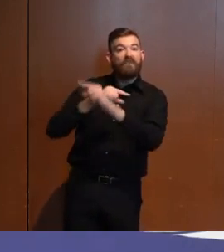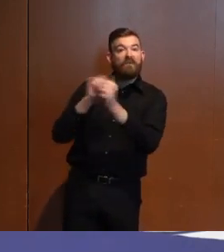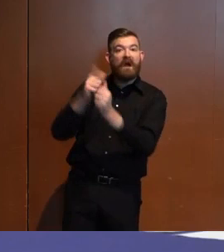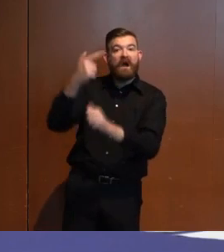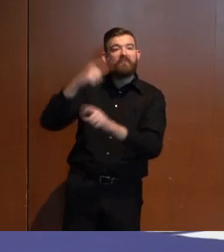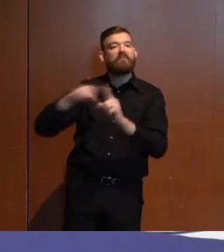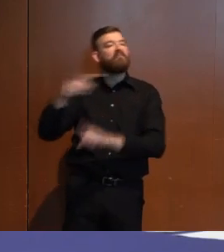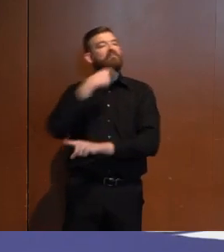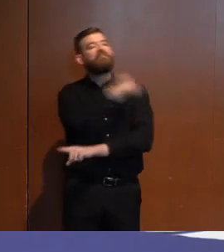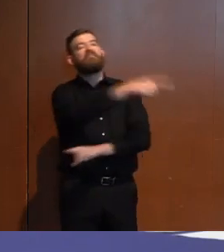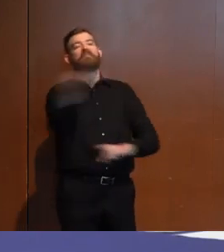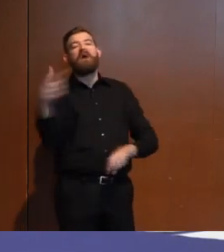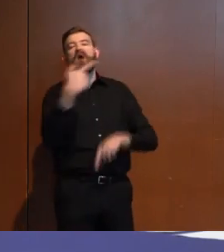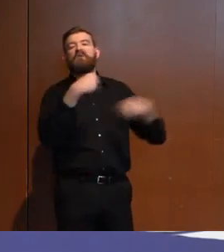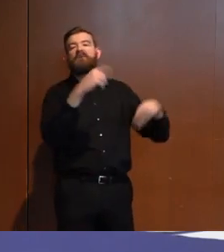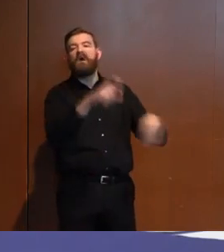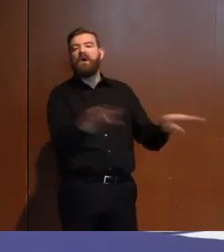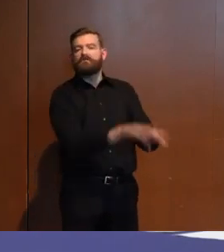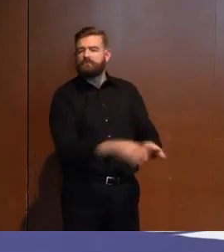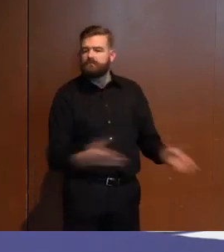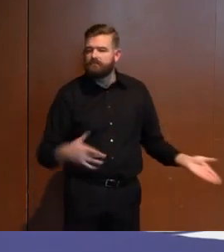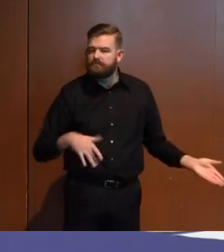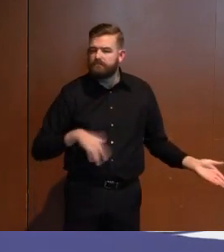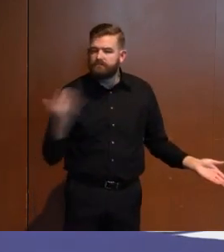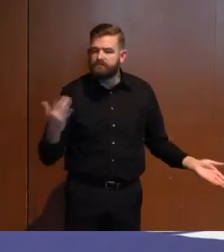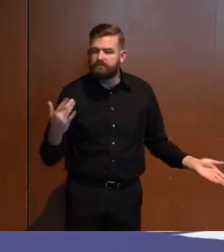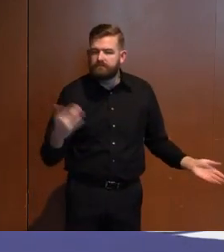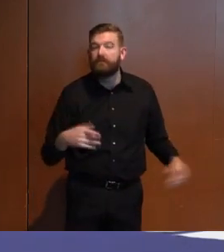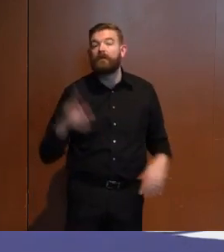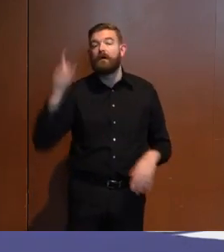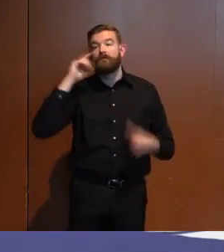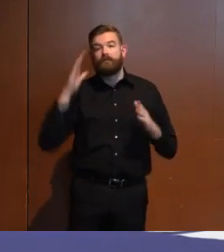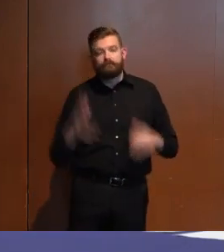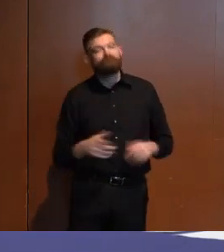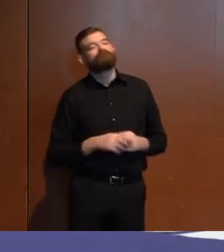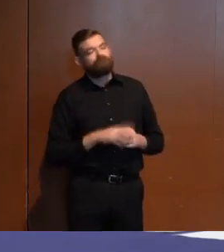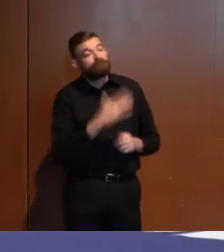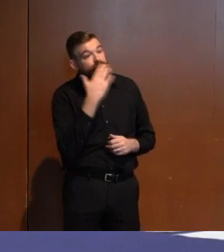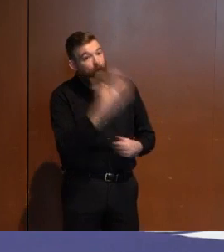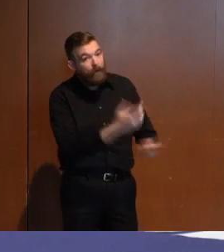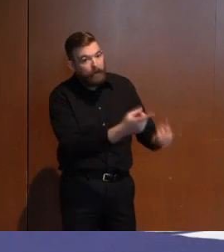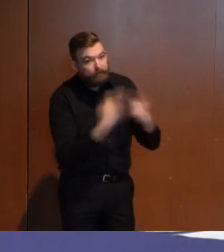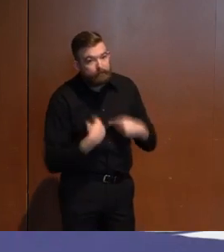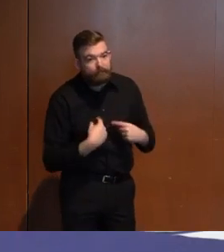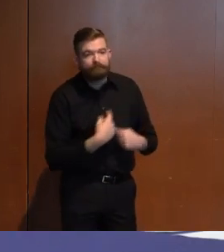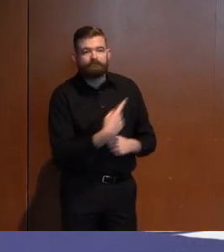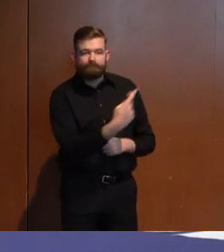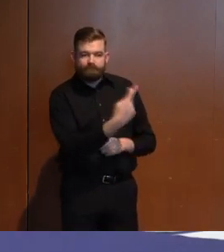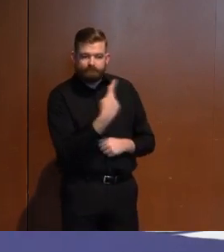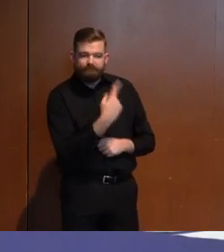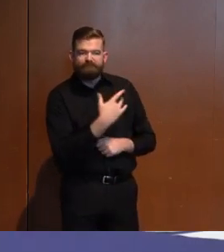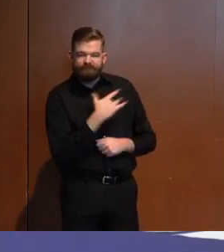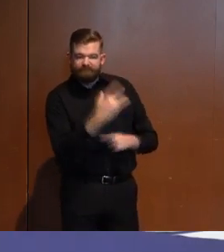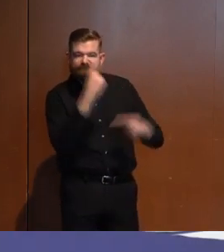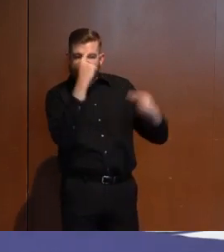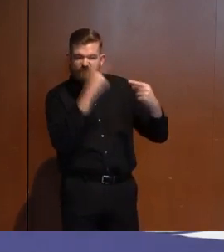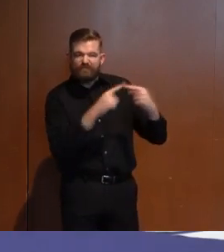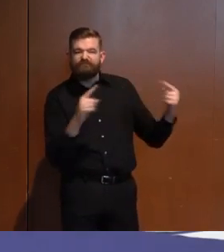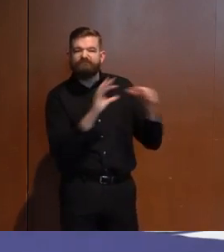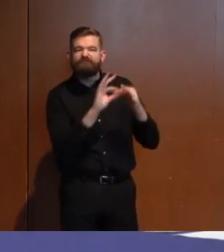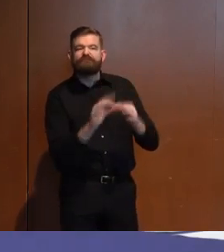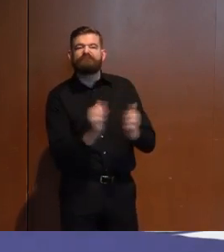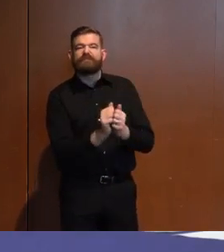level in the sense of the broad question of what does a safer society